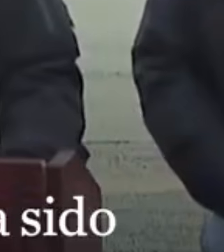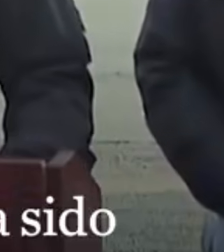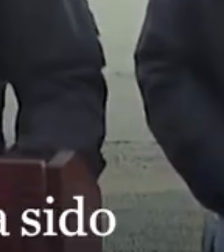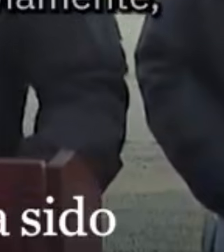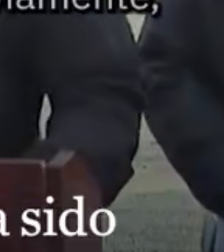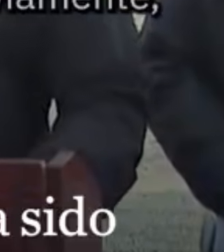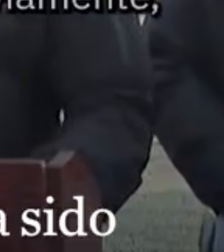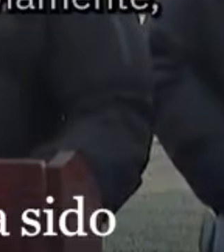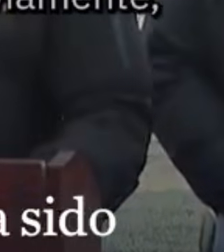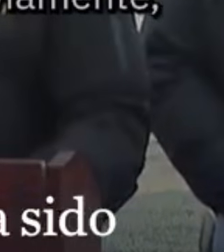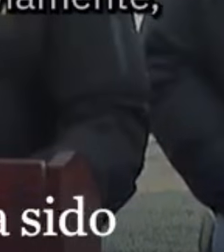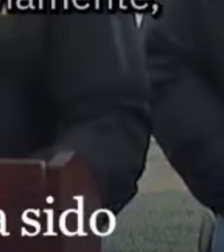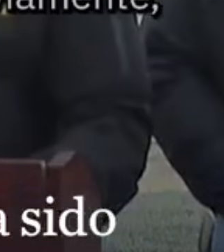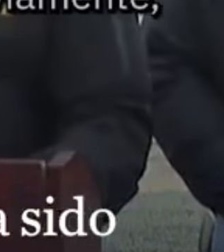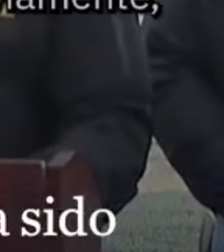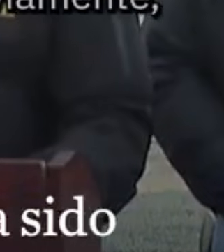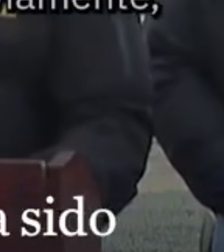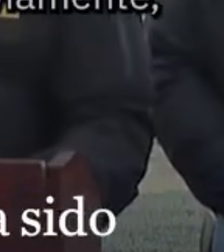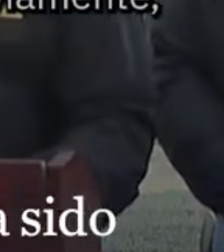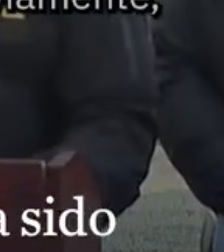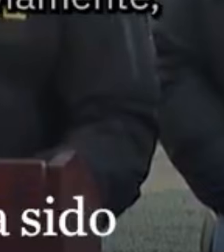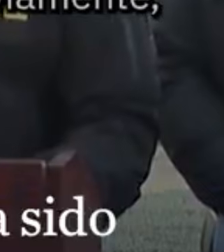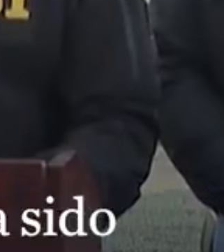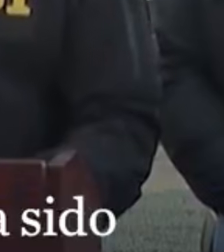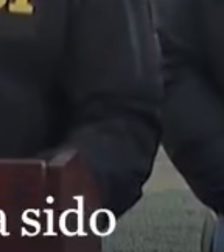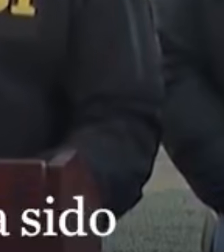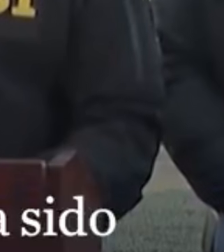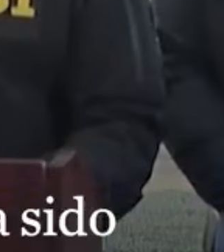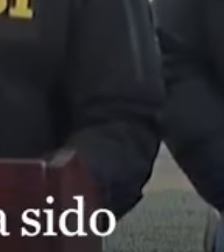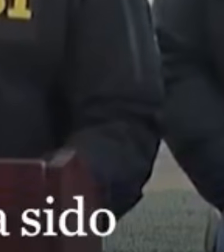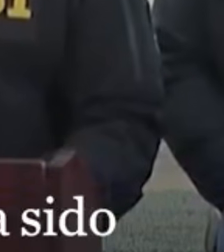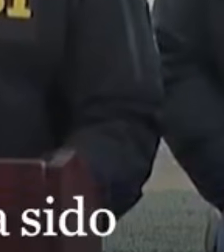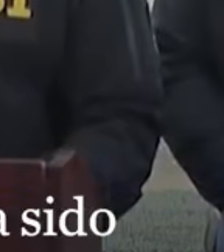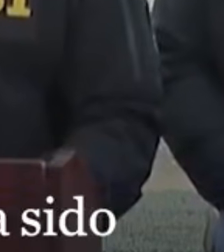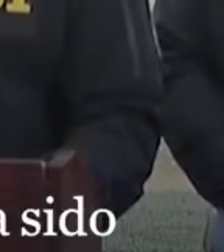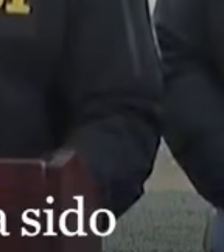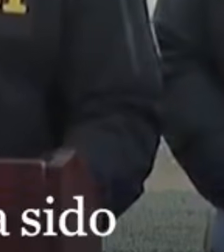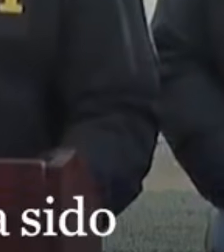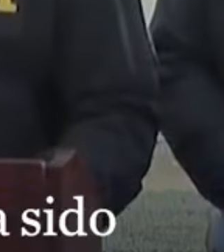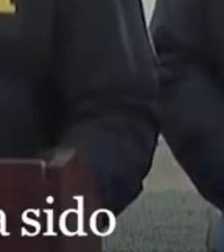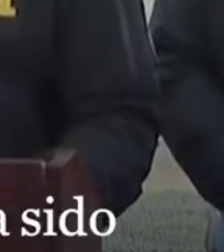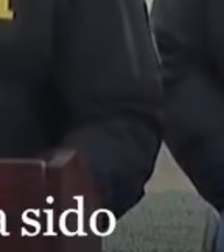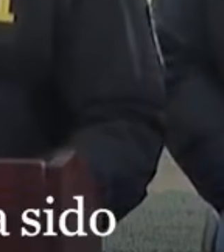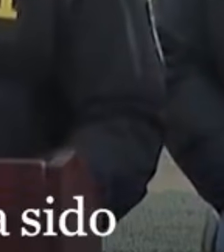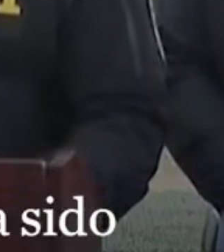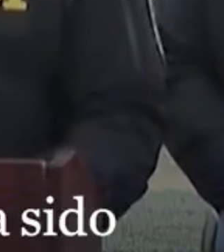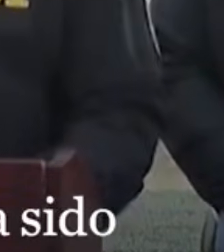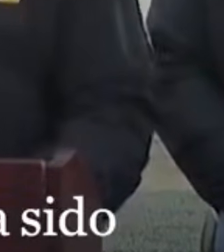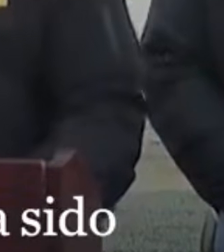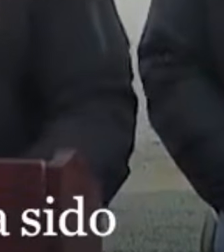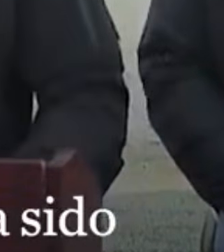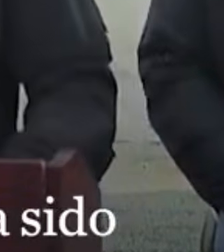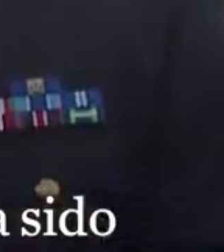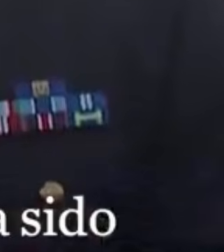Ryan Wedding. I was privileged to be there on a previously planned trip, and this was a great operation that came together through